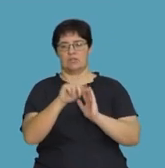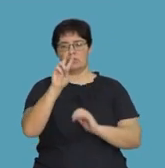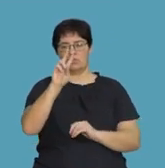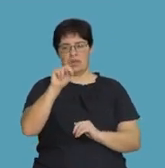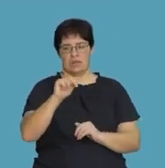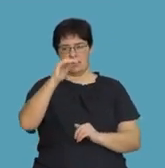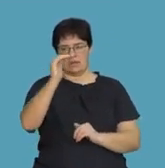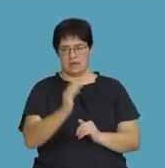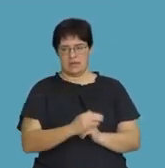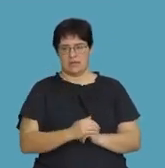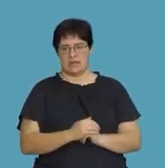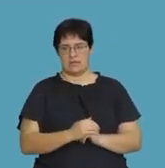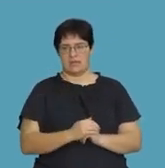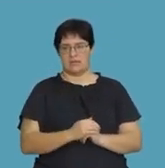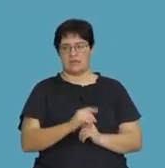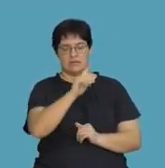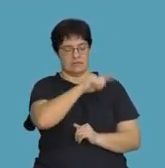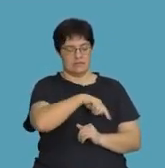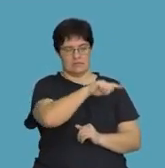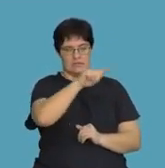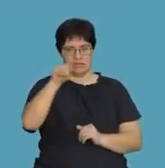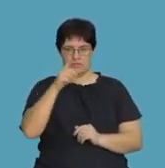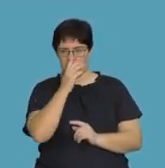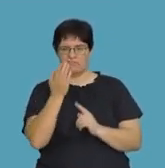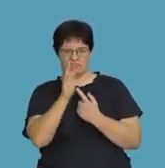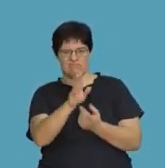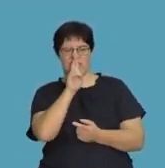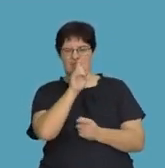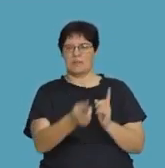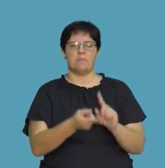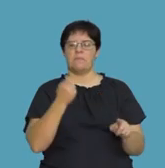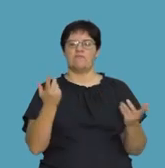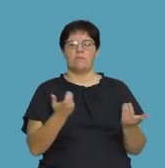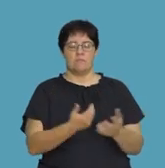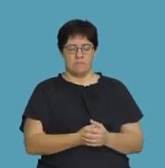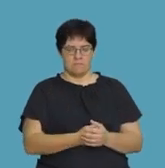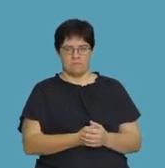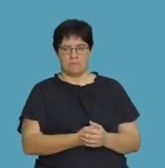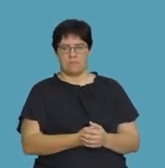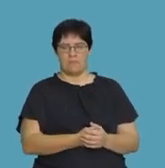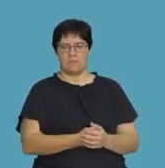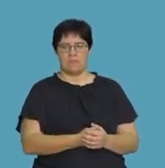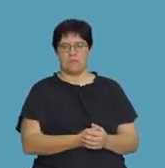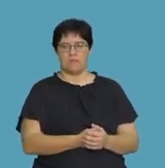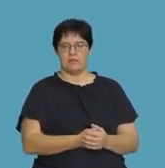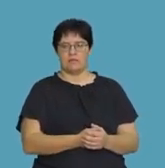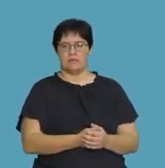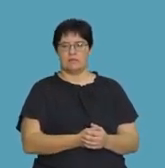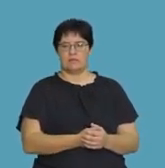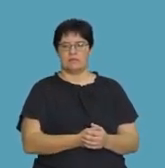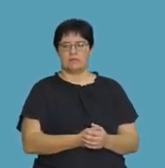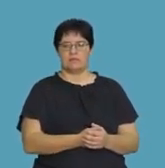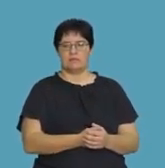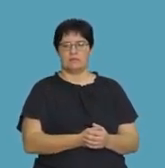6 minus 2n. I'm thinking to just write it so that people can actually see where these things come from.